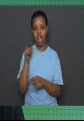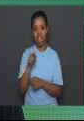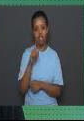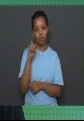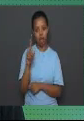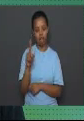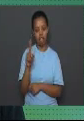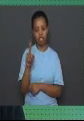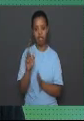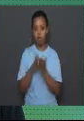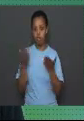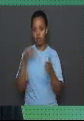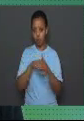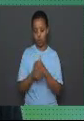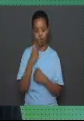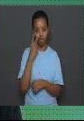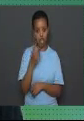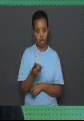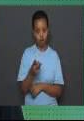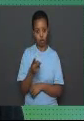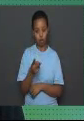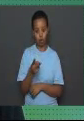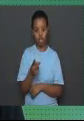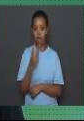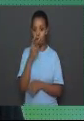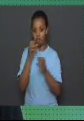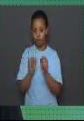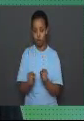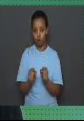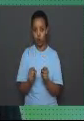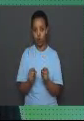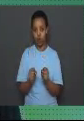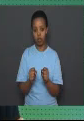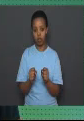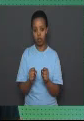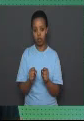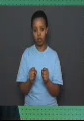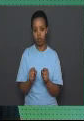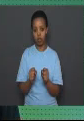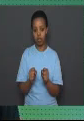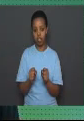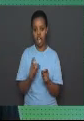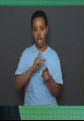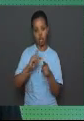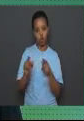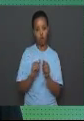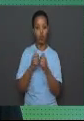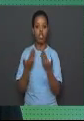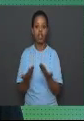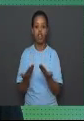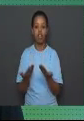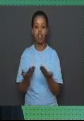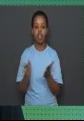5.10 in your textbook, you can see the directions on how to conduct